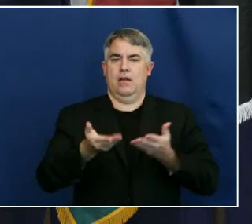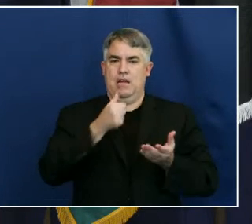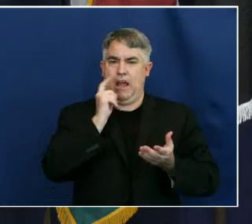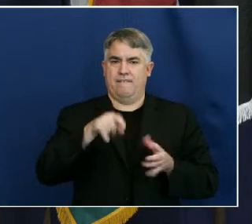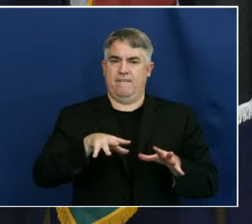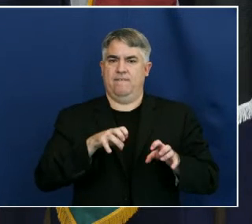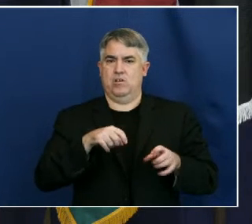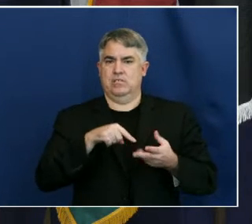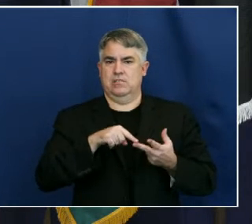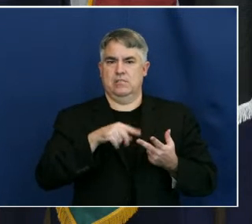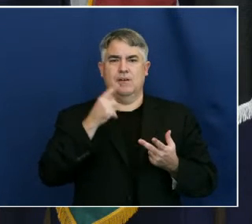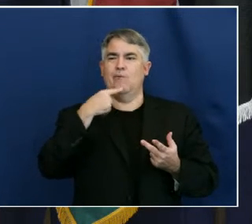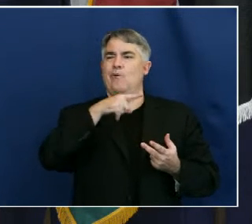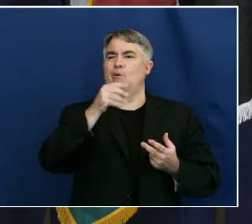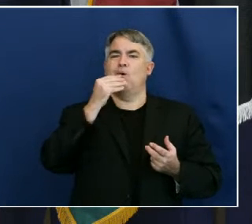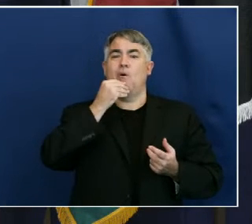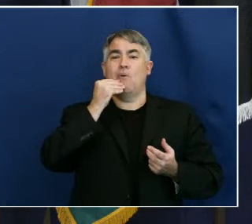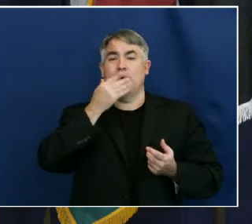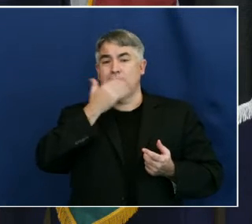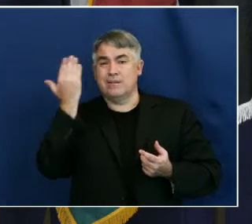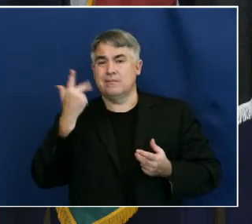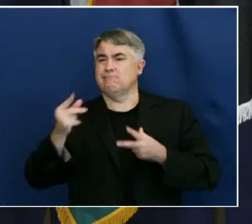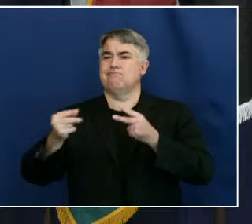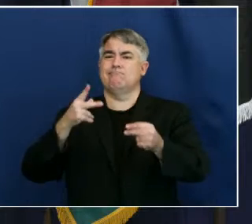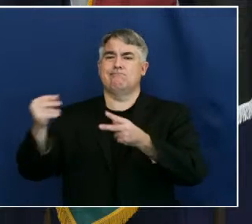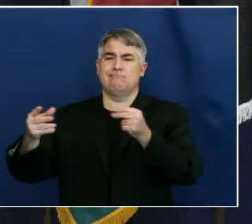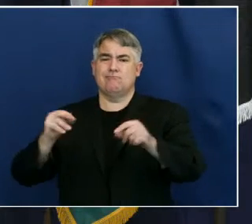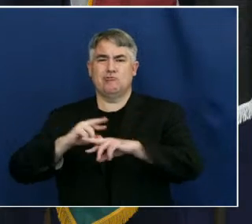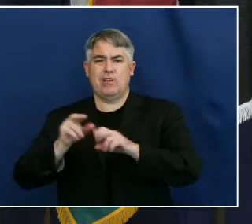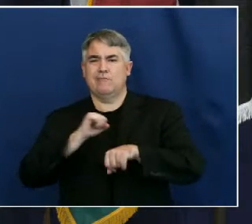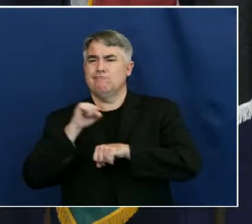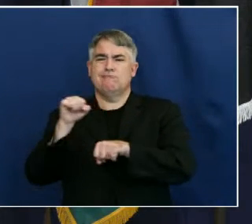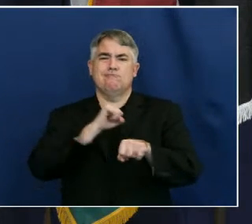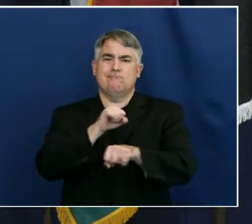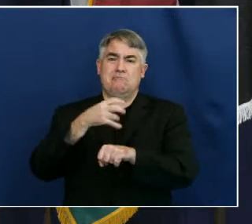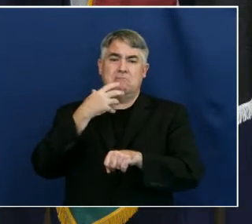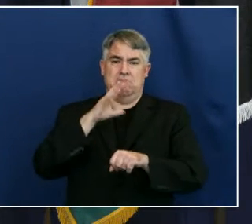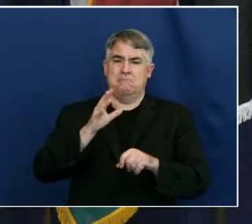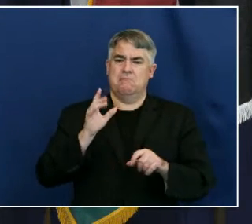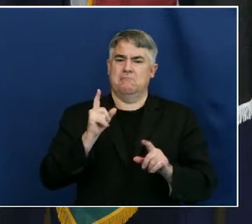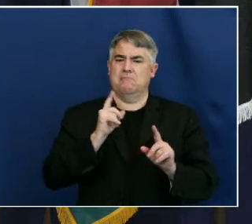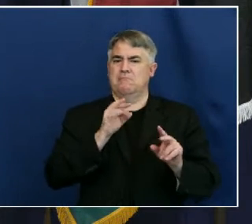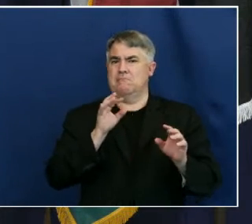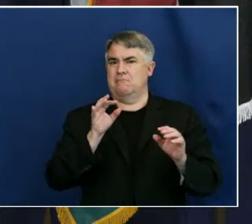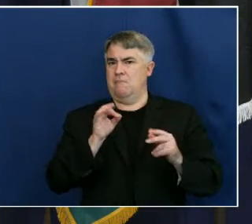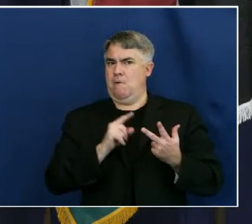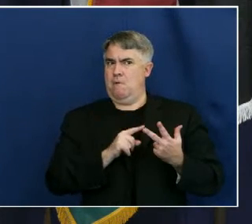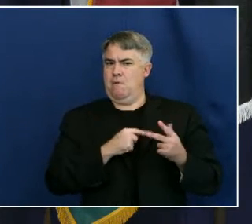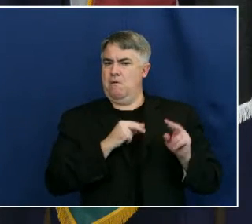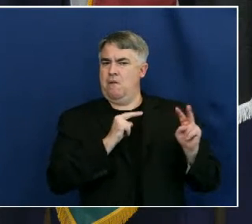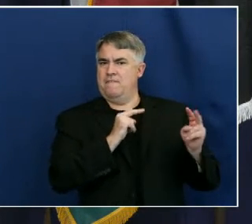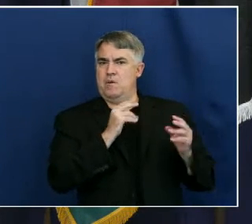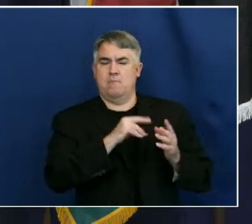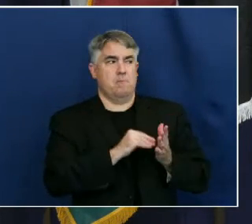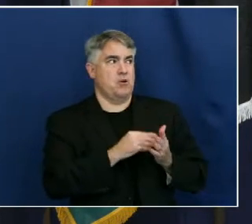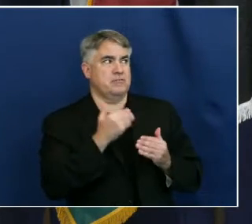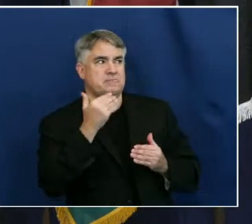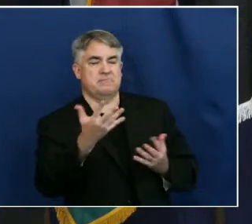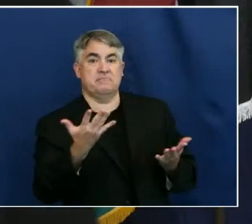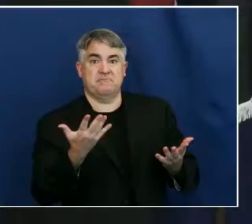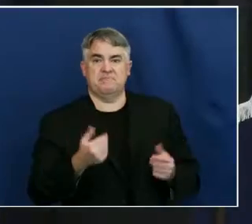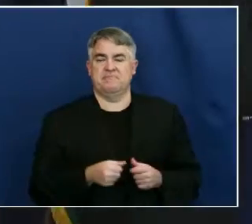did when vaccinating hepatitis A. So we look forward to a more vaccine next week, but we don't know how much. Thank